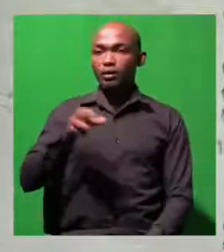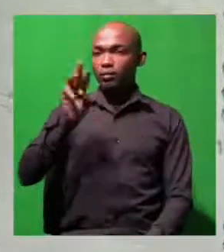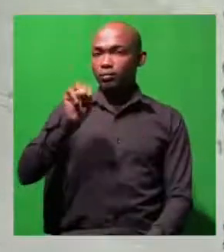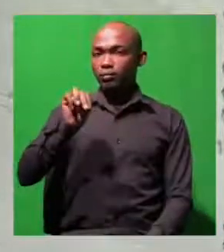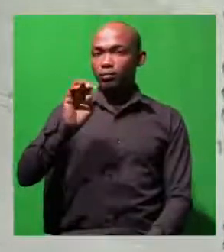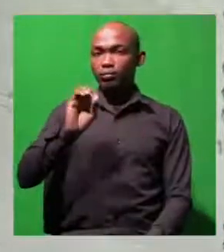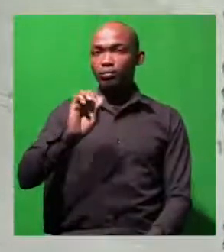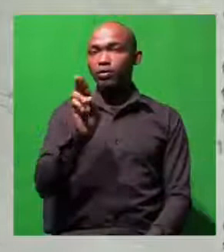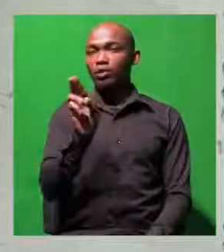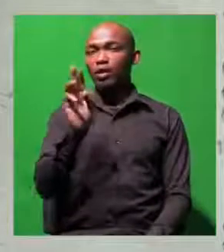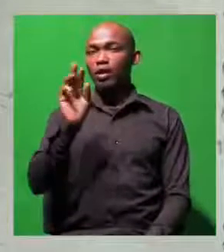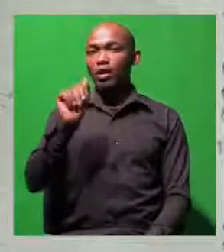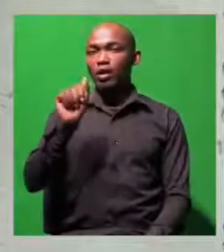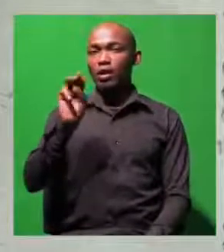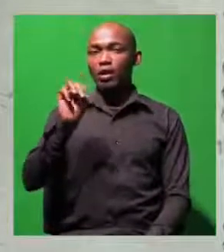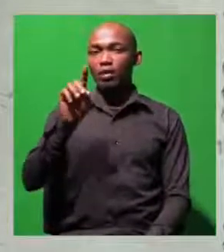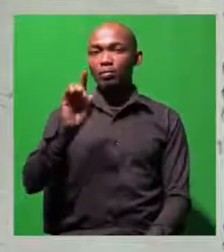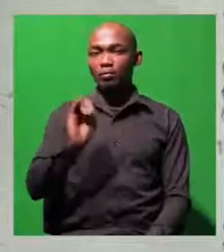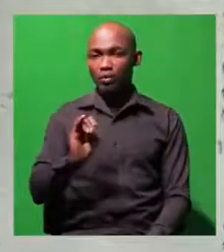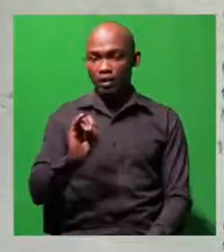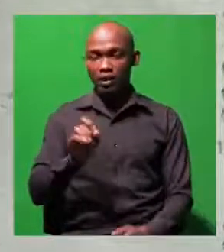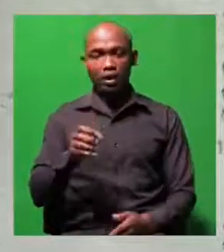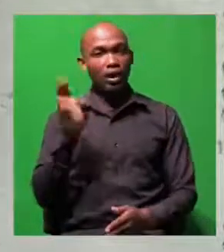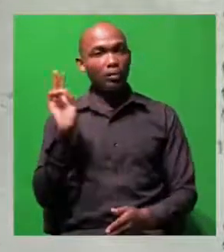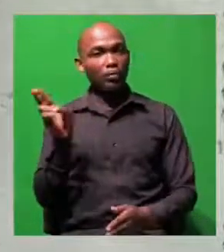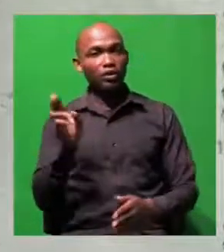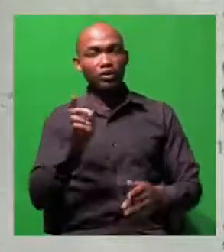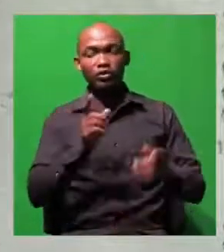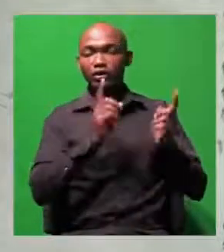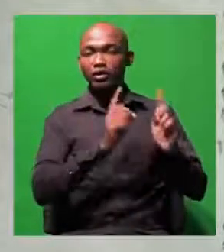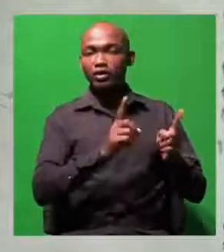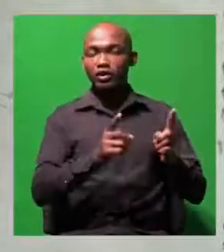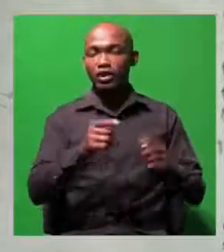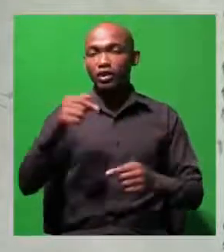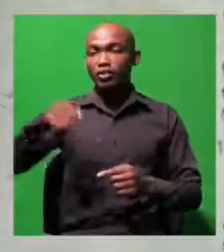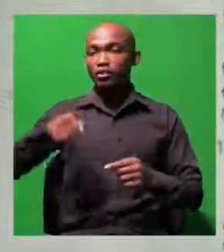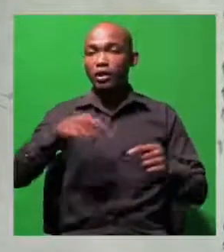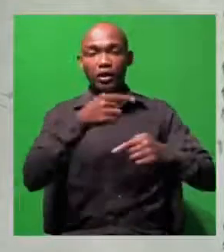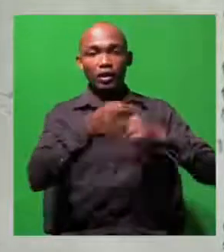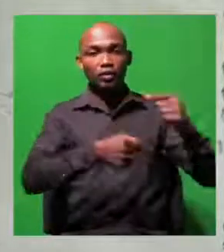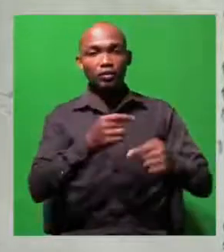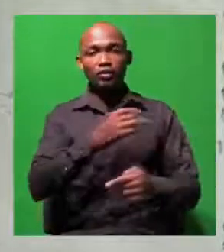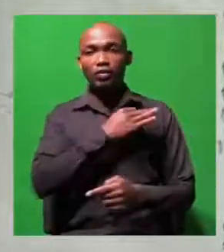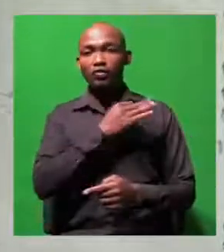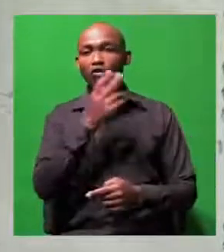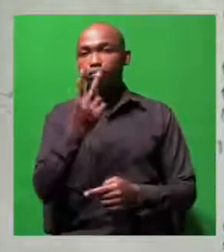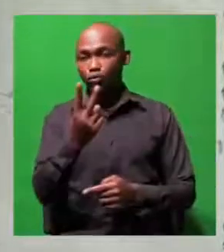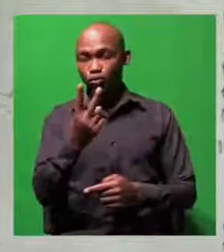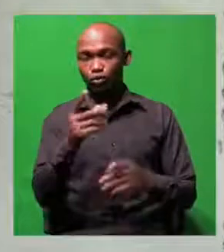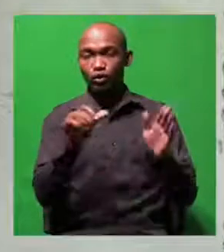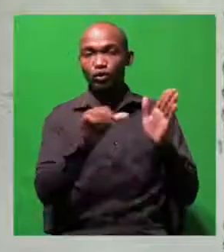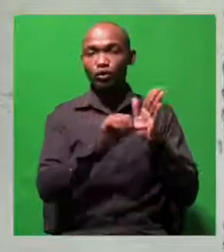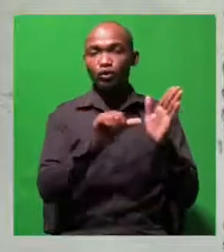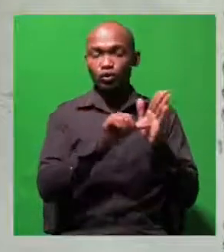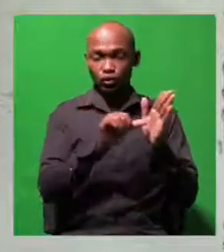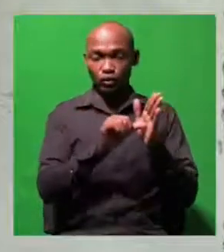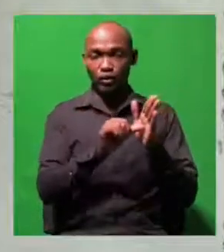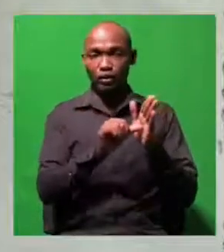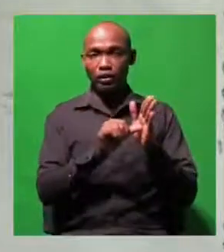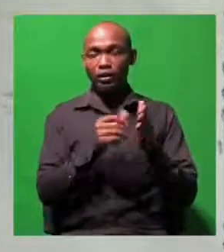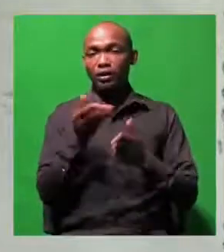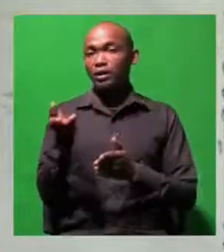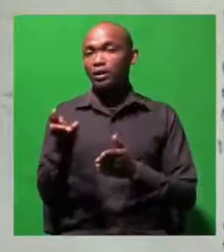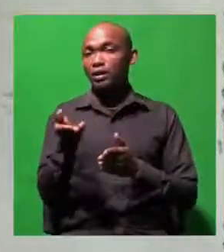teacher. Today, I will continue with Form 2 students in the